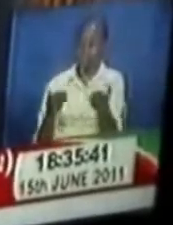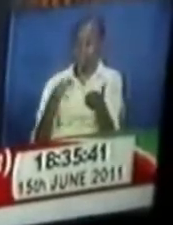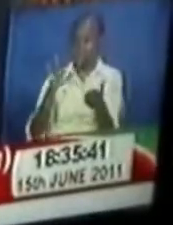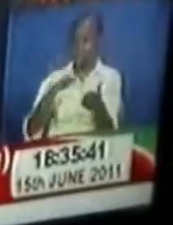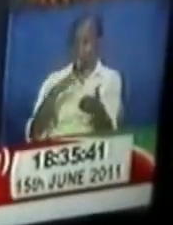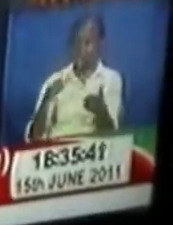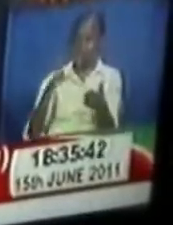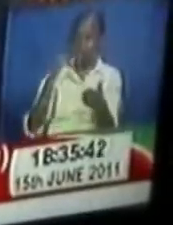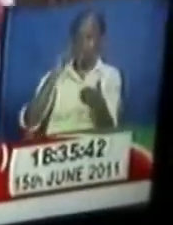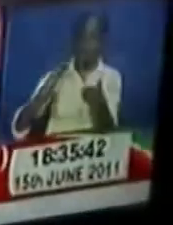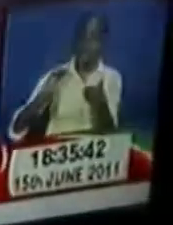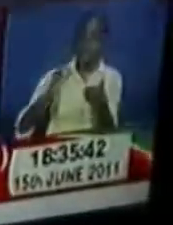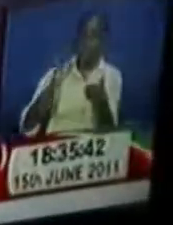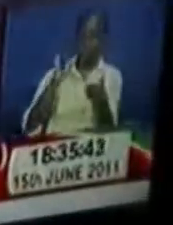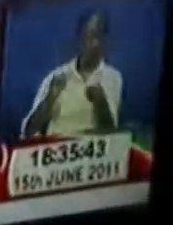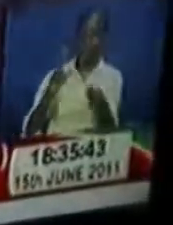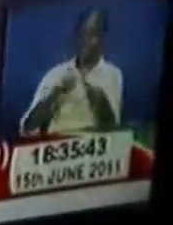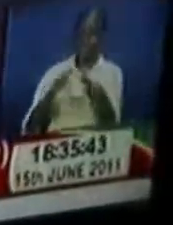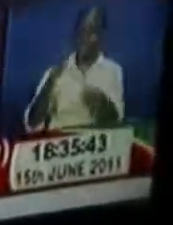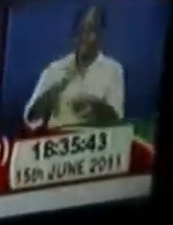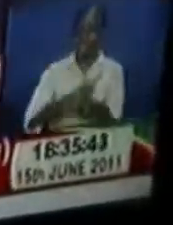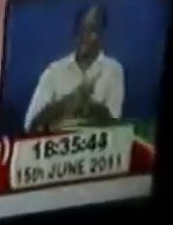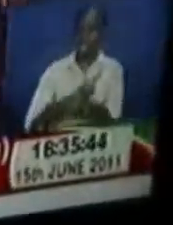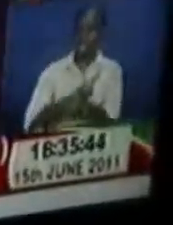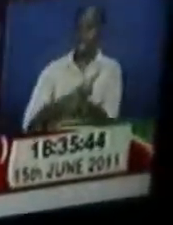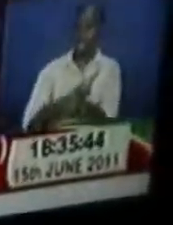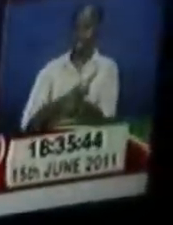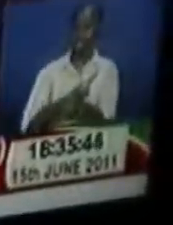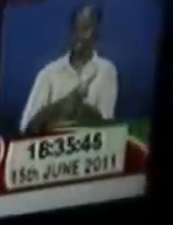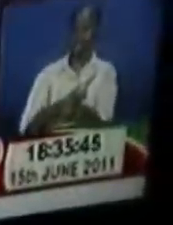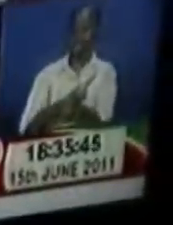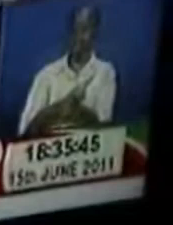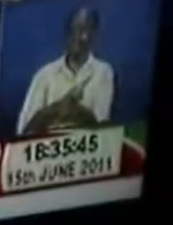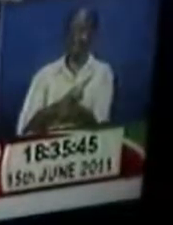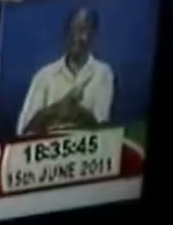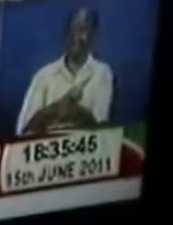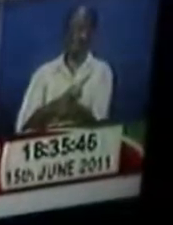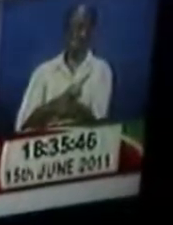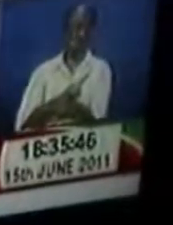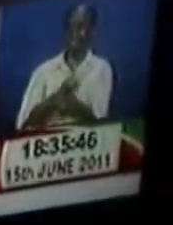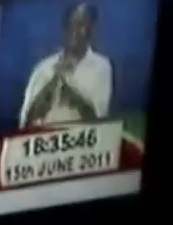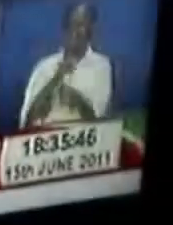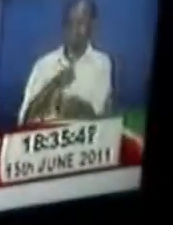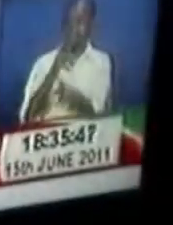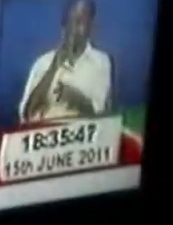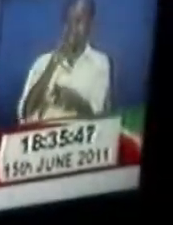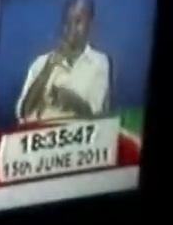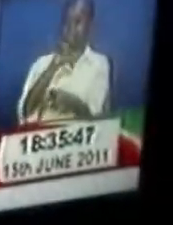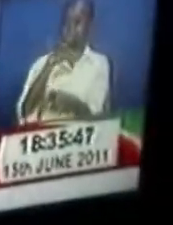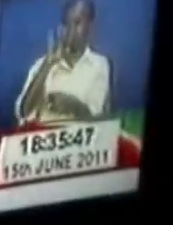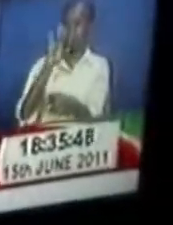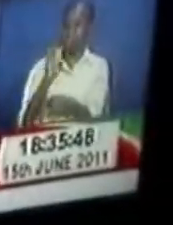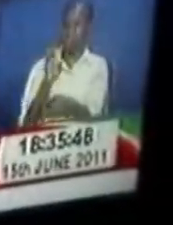either for the remainder of that sitting day or Honorable Nili Odhiambo.